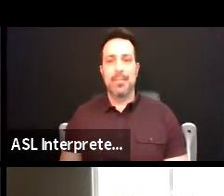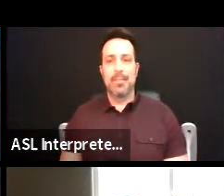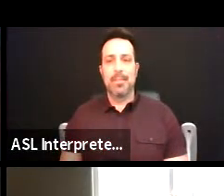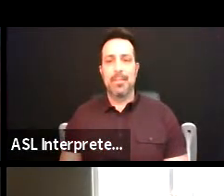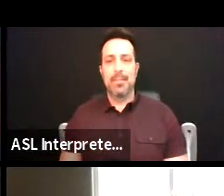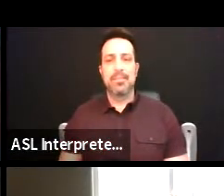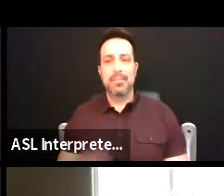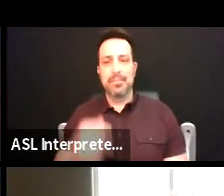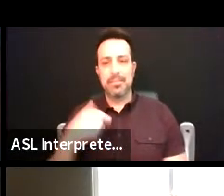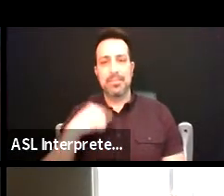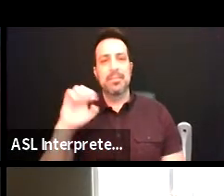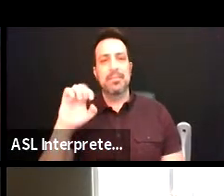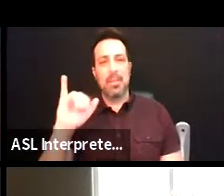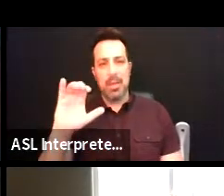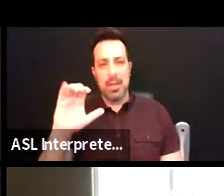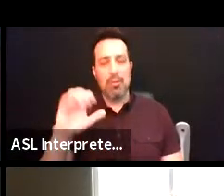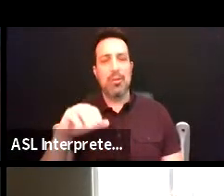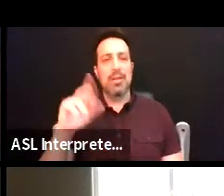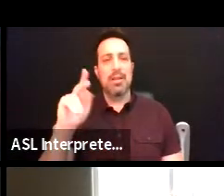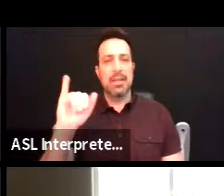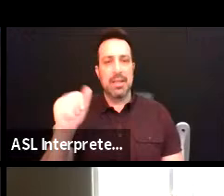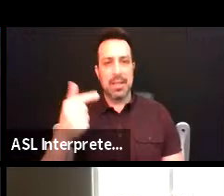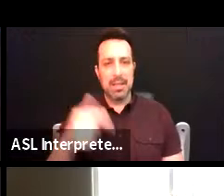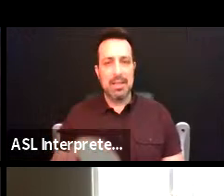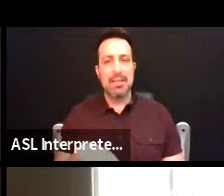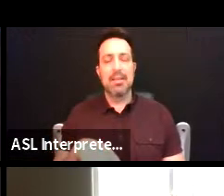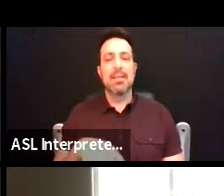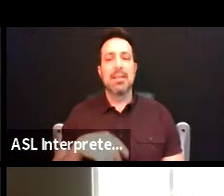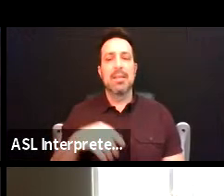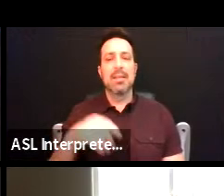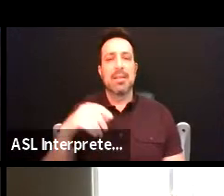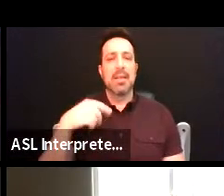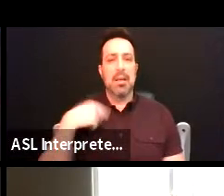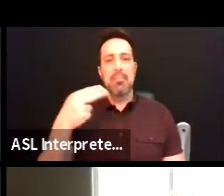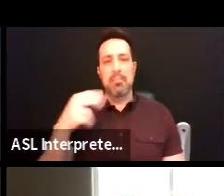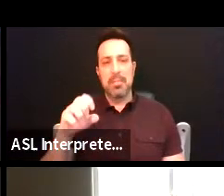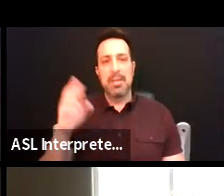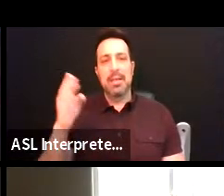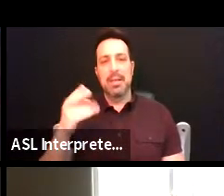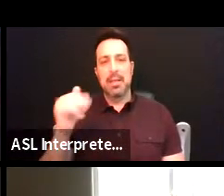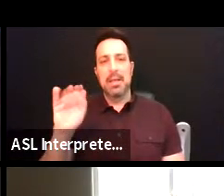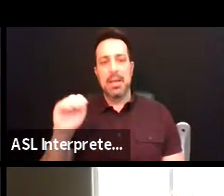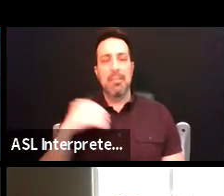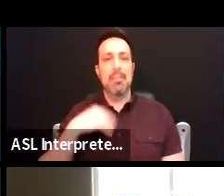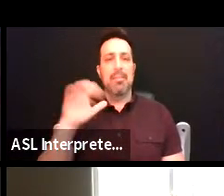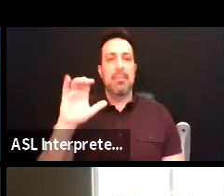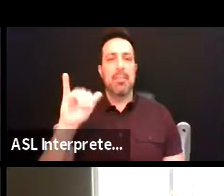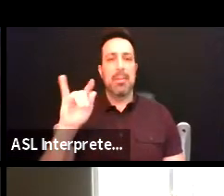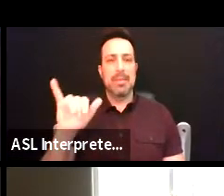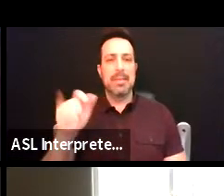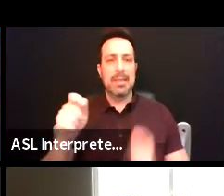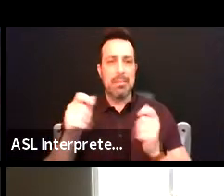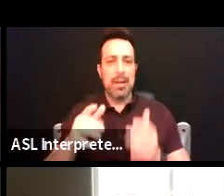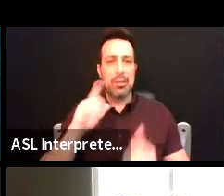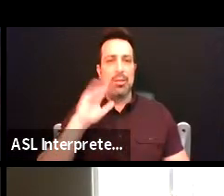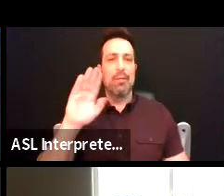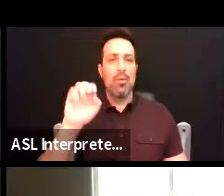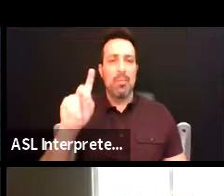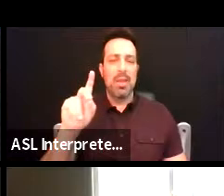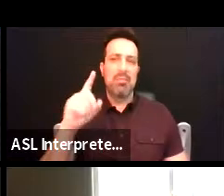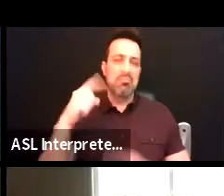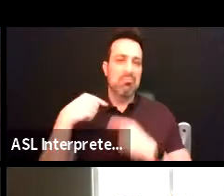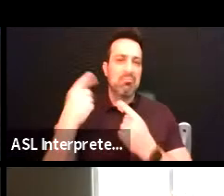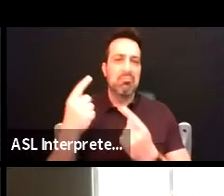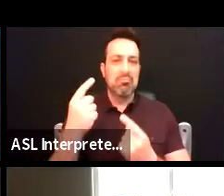And I'll also introduce myself. My name is Eric King. My pronouns are he, him, and I am the city manager of Bend. I've been in this role for